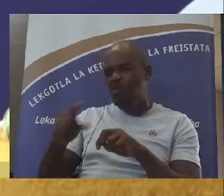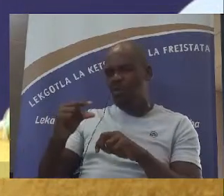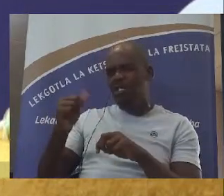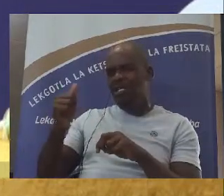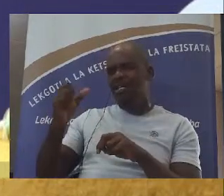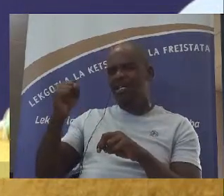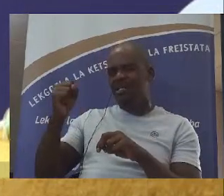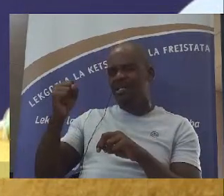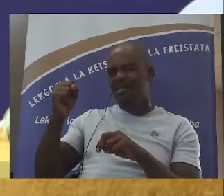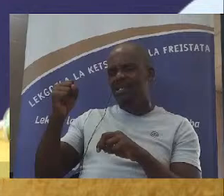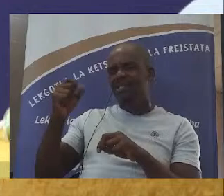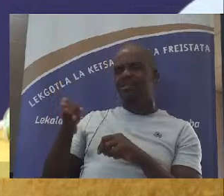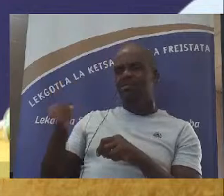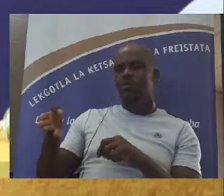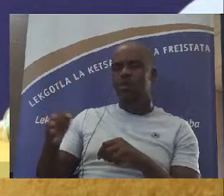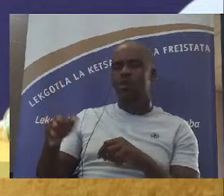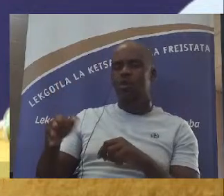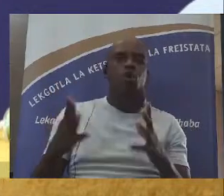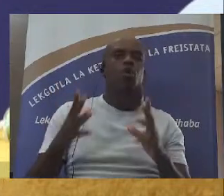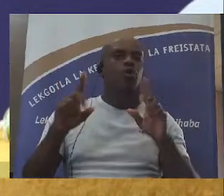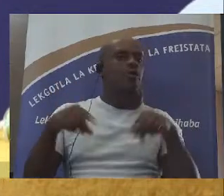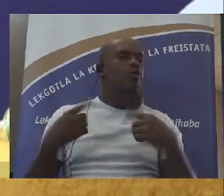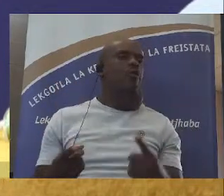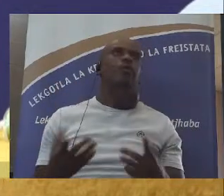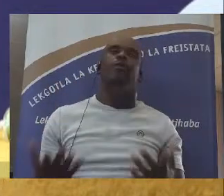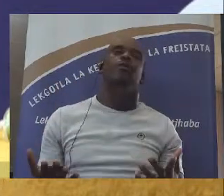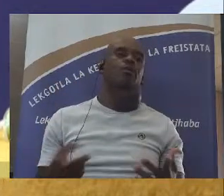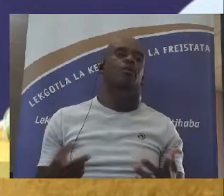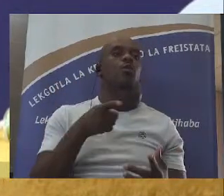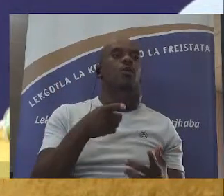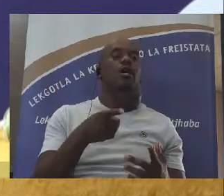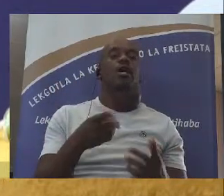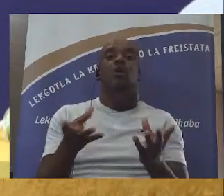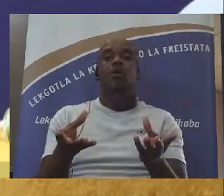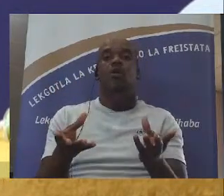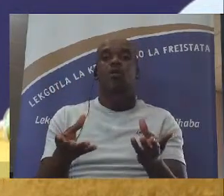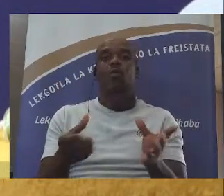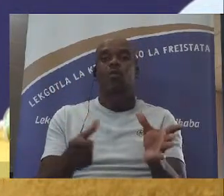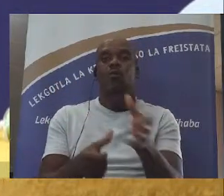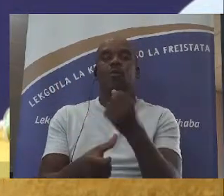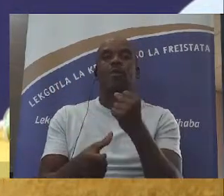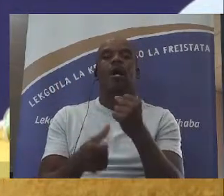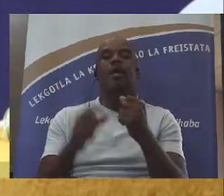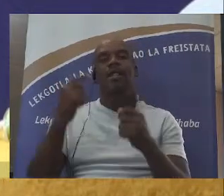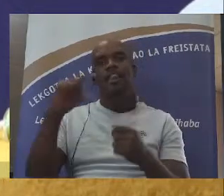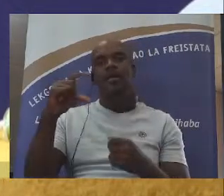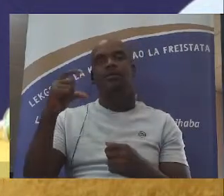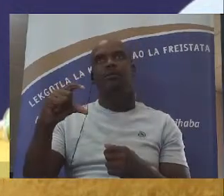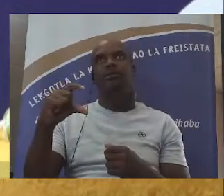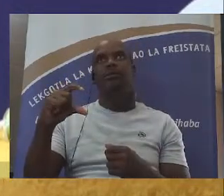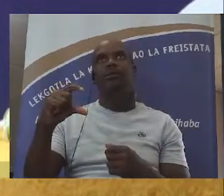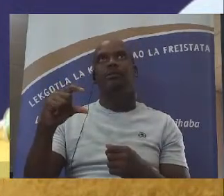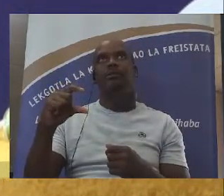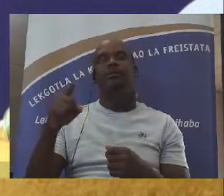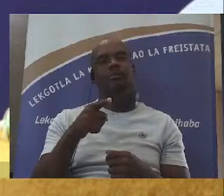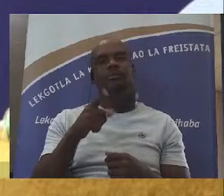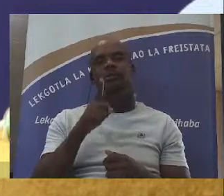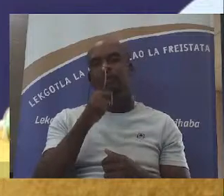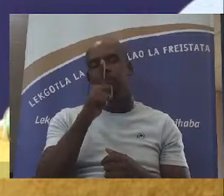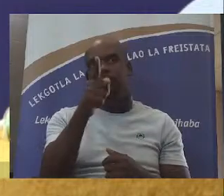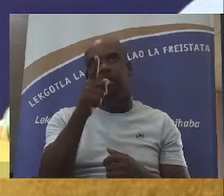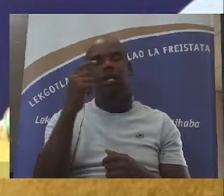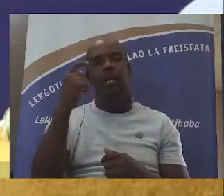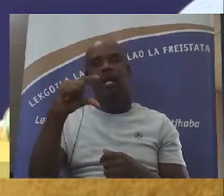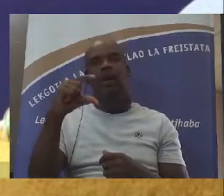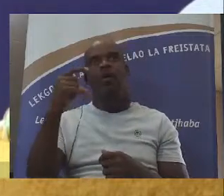kapa hona gase na mme o tlameile o fumane license. Jwale ya o bolella hore license